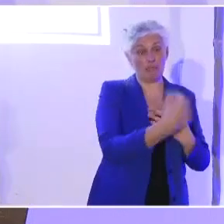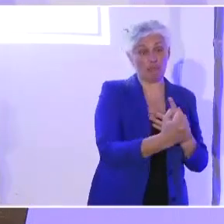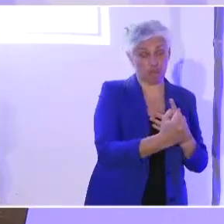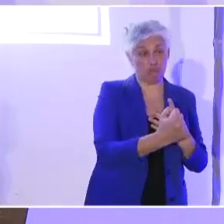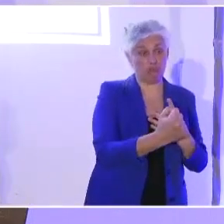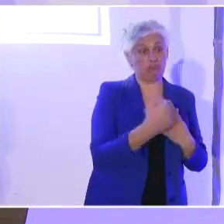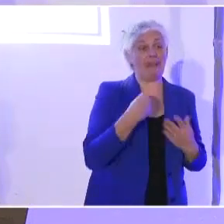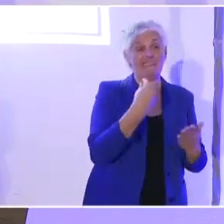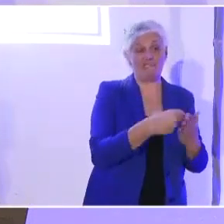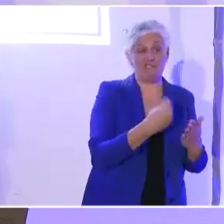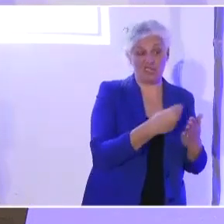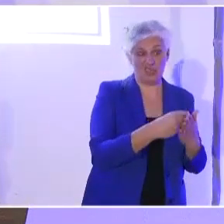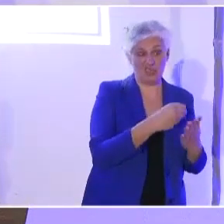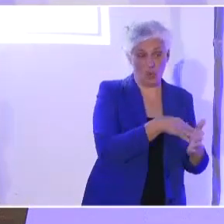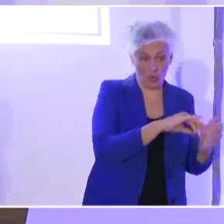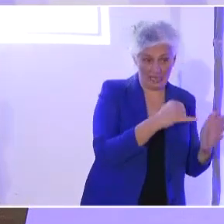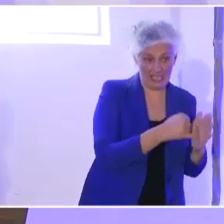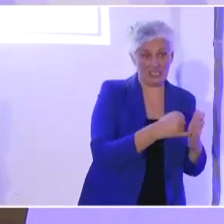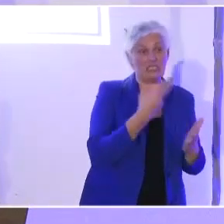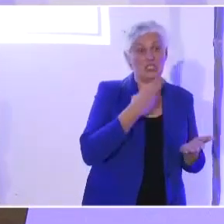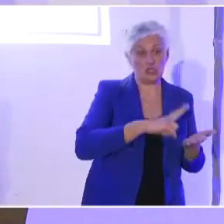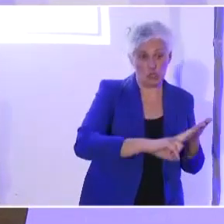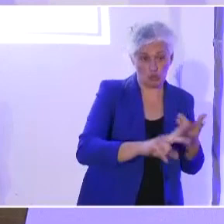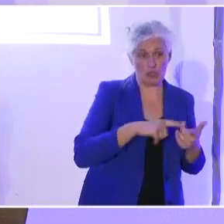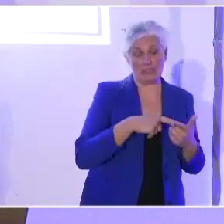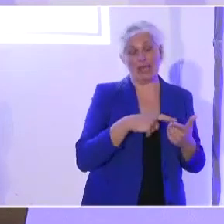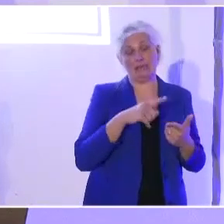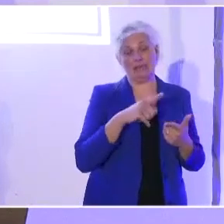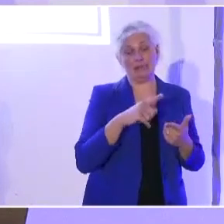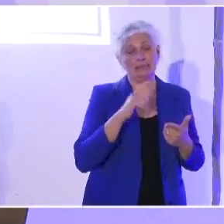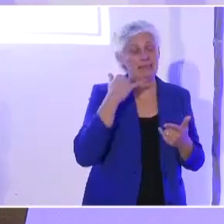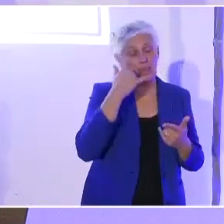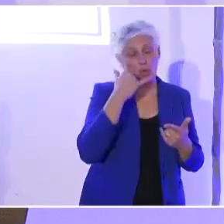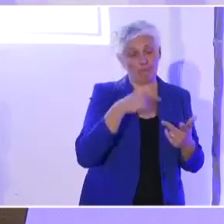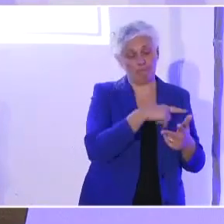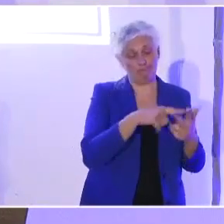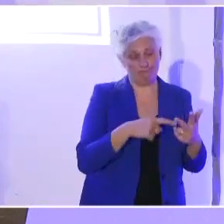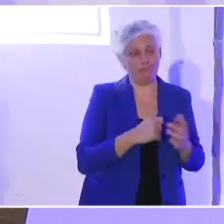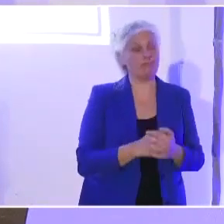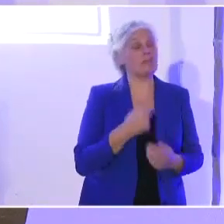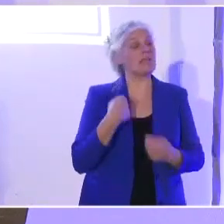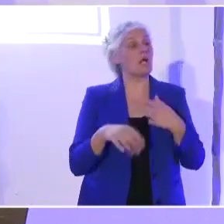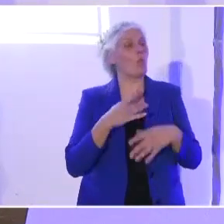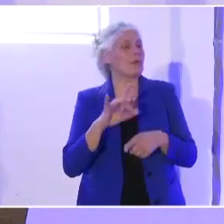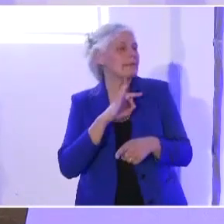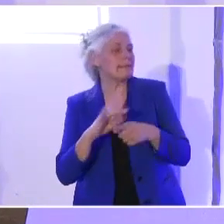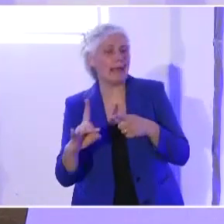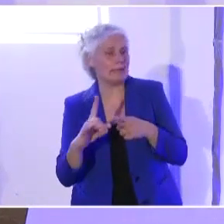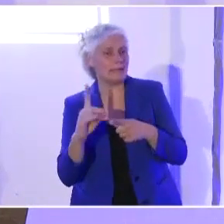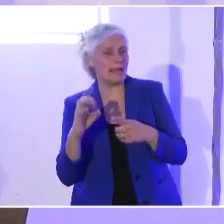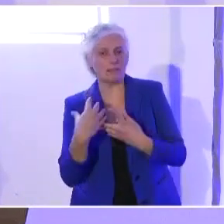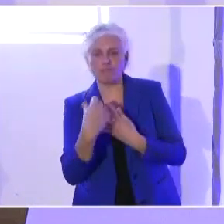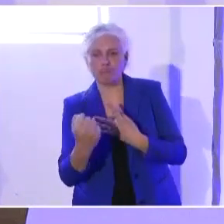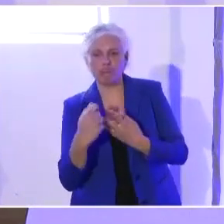financial institutions, insurance companies, and telecoms. Then in terms of the nature of the data breaches that we saw reported